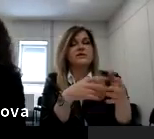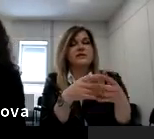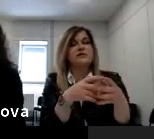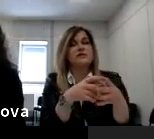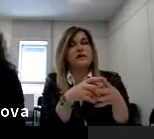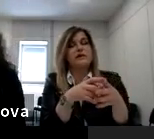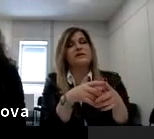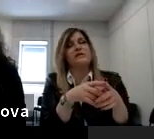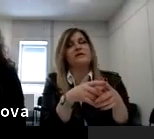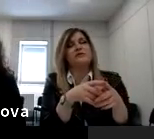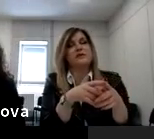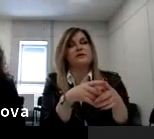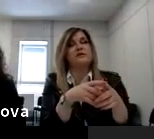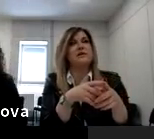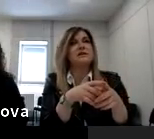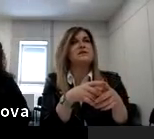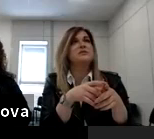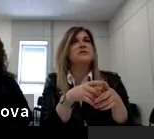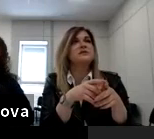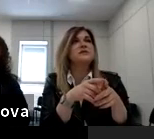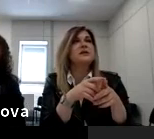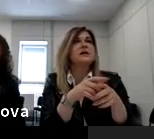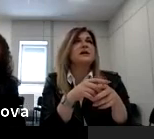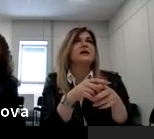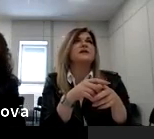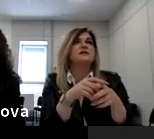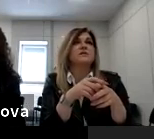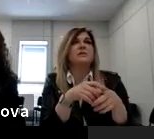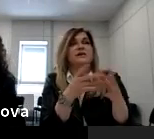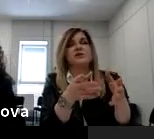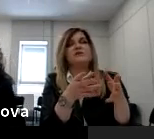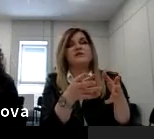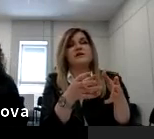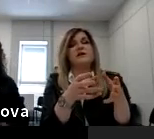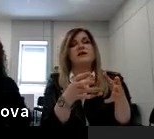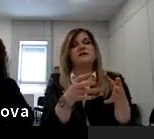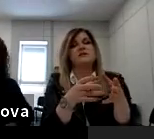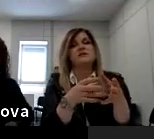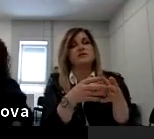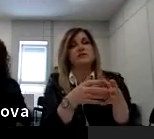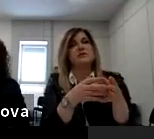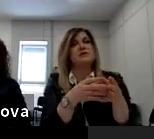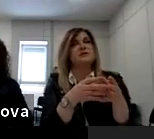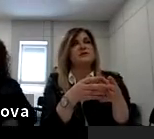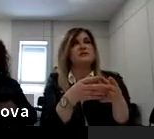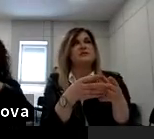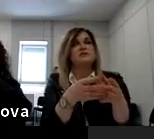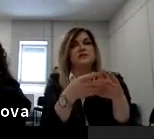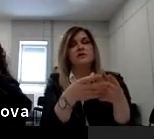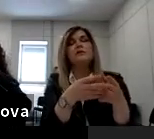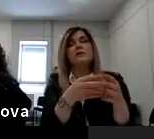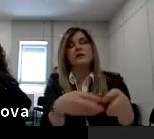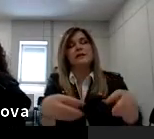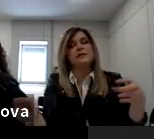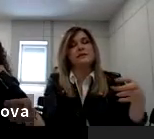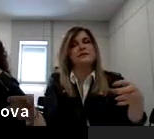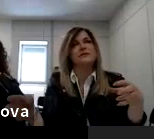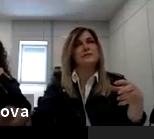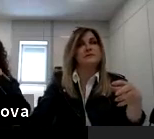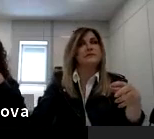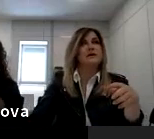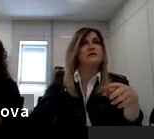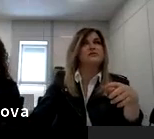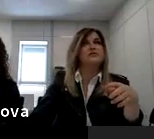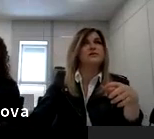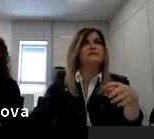And we use it during the manufacturing of LED boards. And that's why we achieve the highest durability of the whole LED